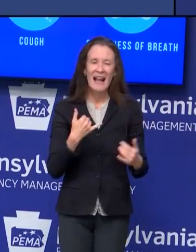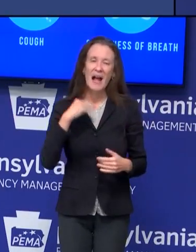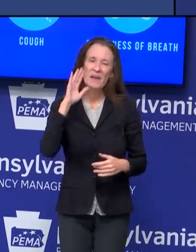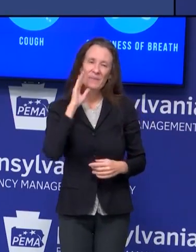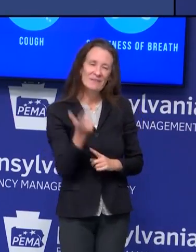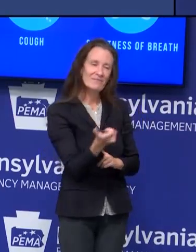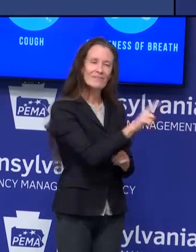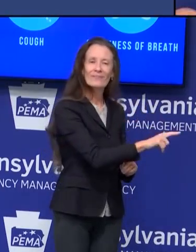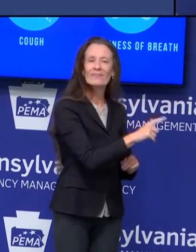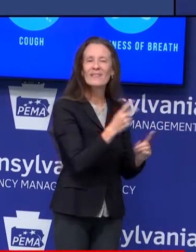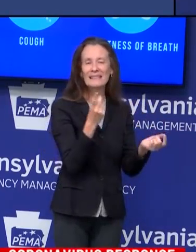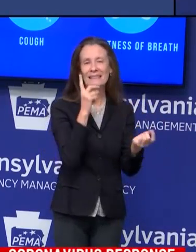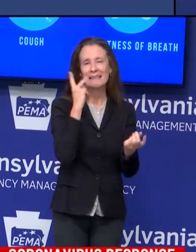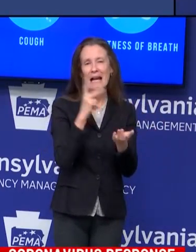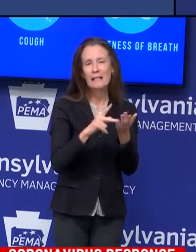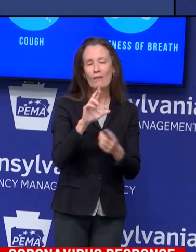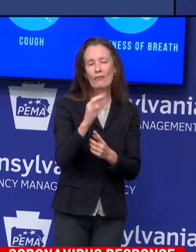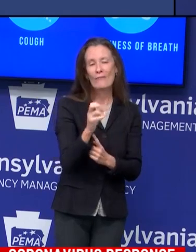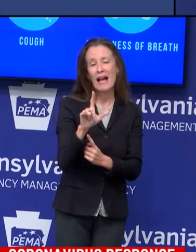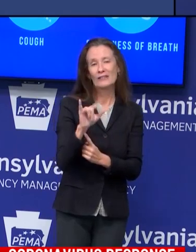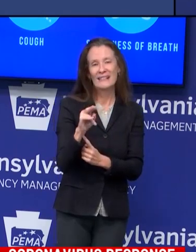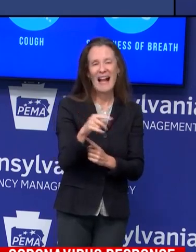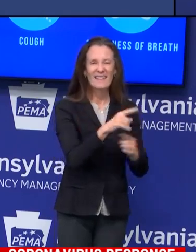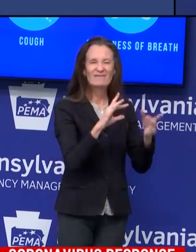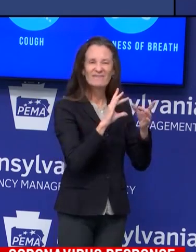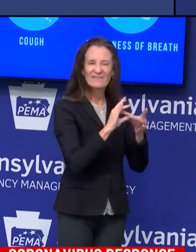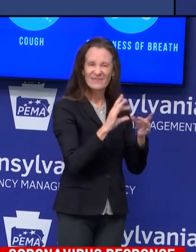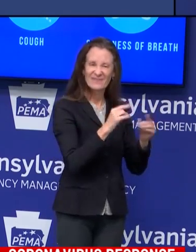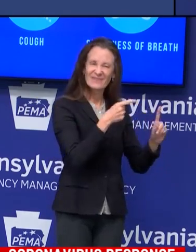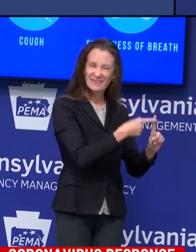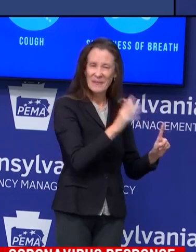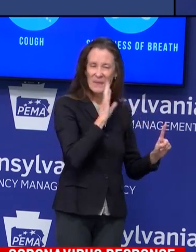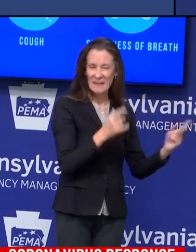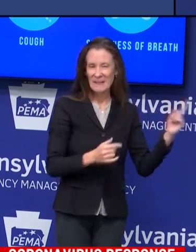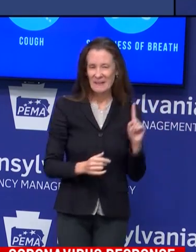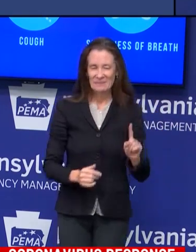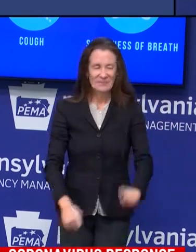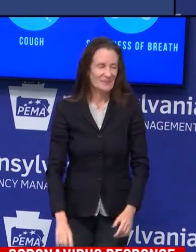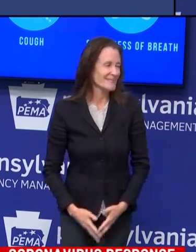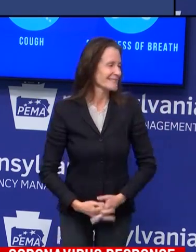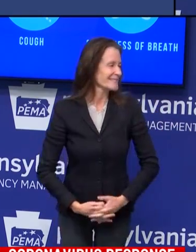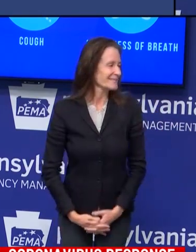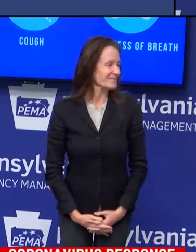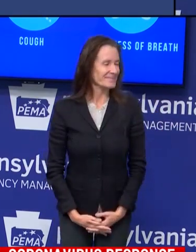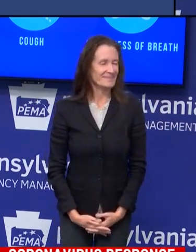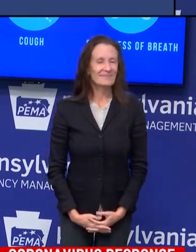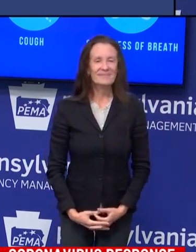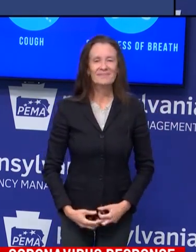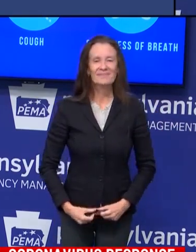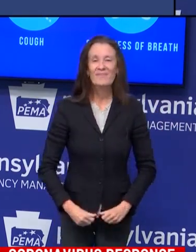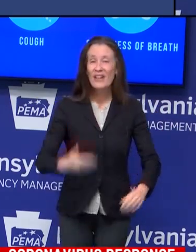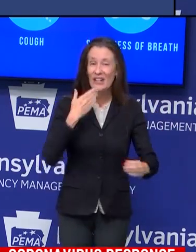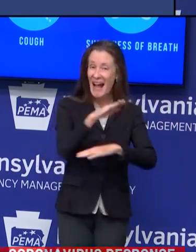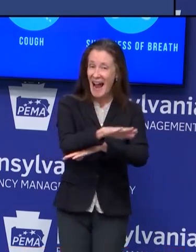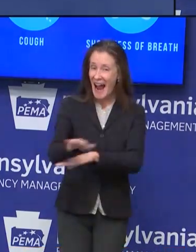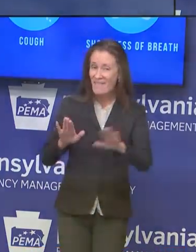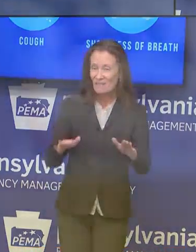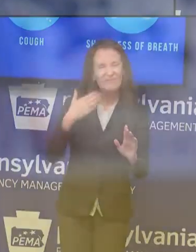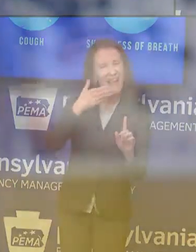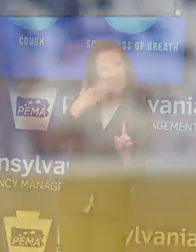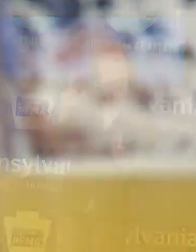suspending alcohol sales on the night before Thanksgiving, which is traditionally one of the biggest drinking nights of the year. Between 5 p.m.